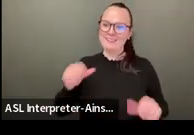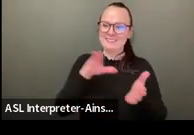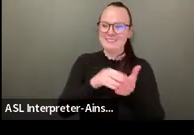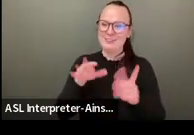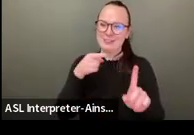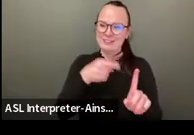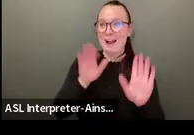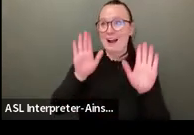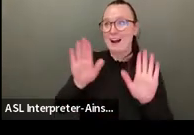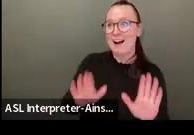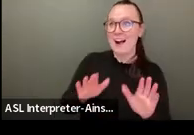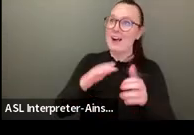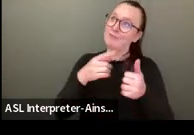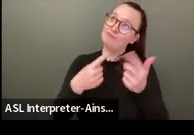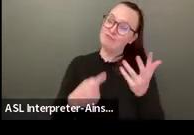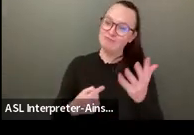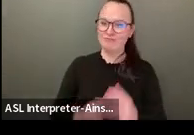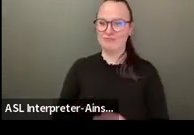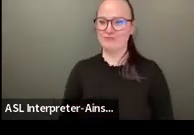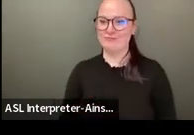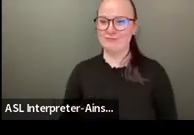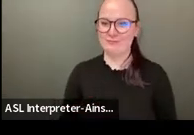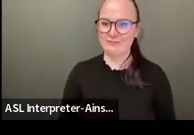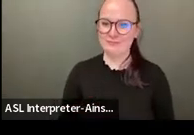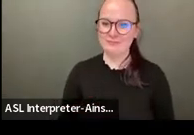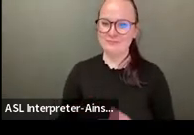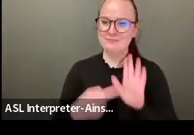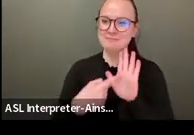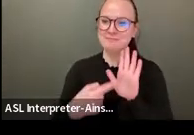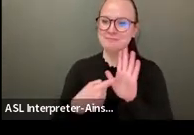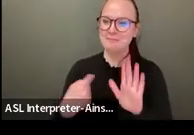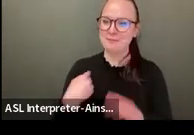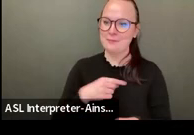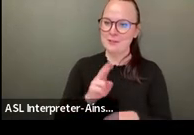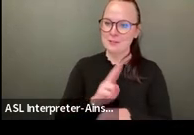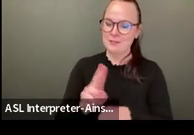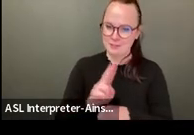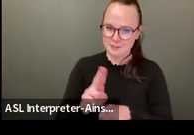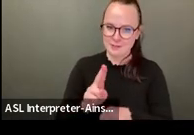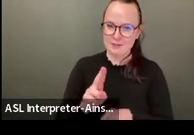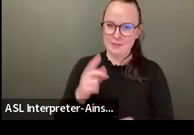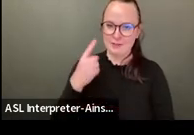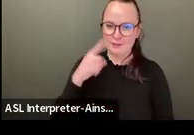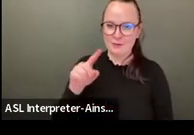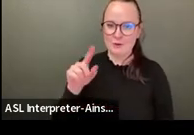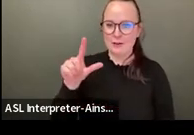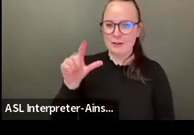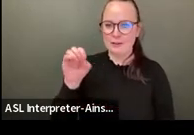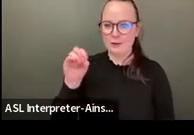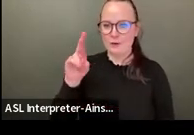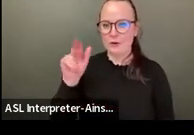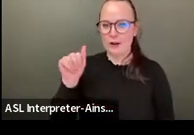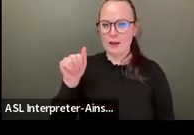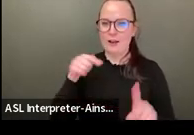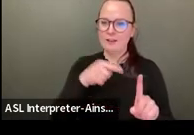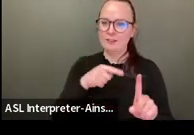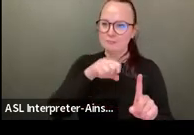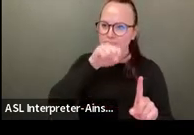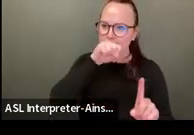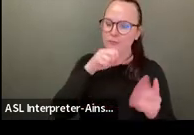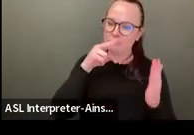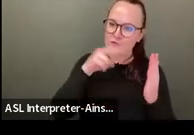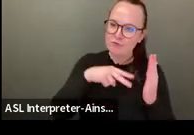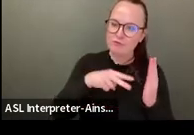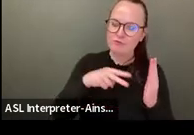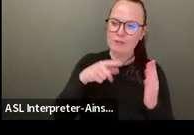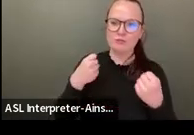here. The example we use for Leora is that Leora loves to read and has strong decoding and